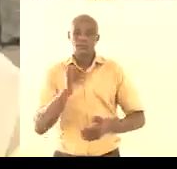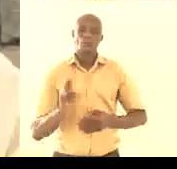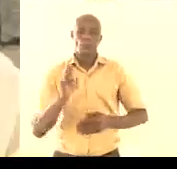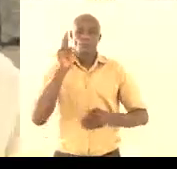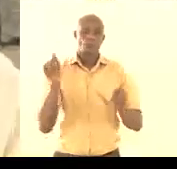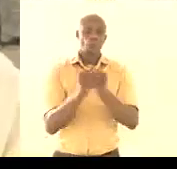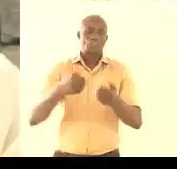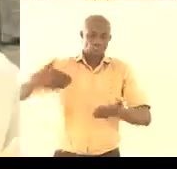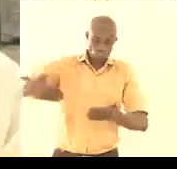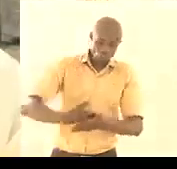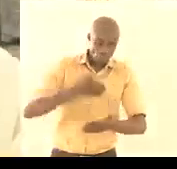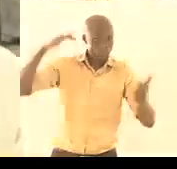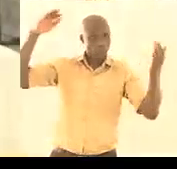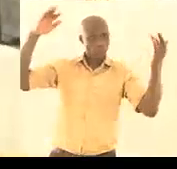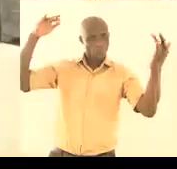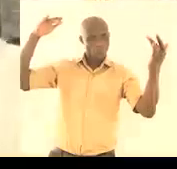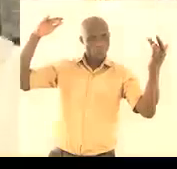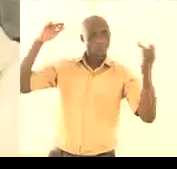new hope.